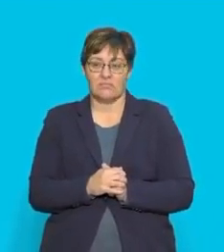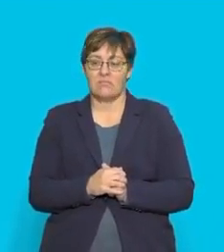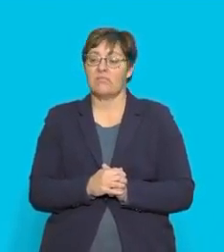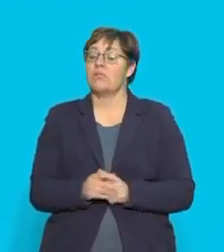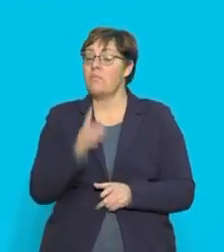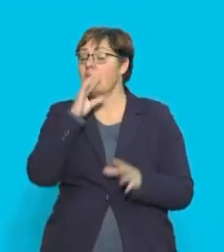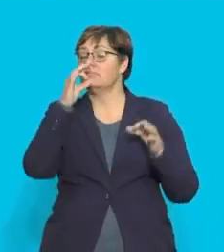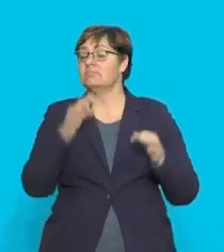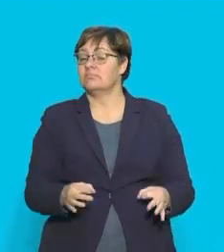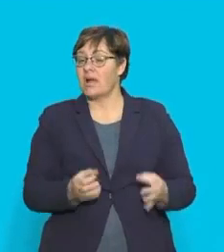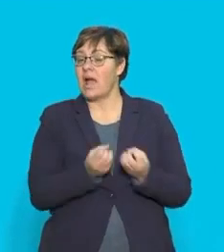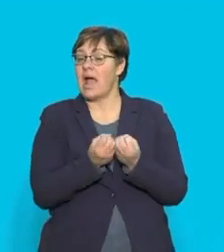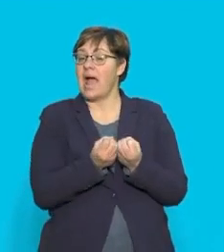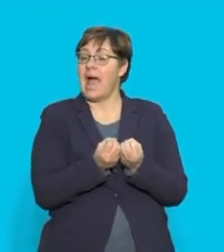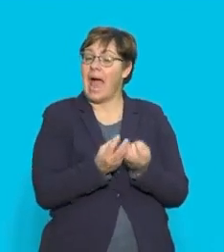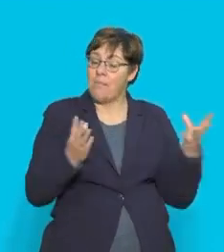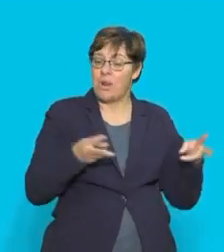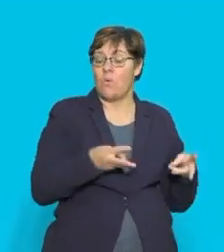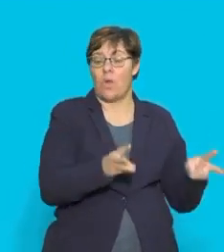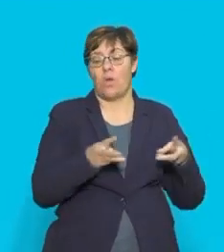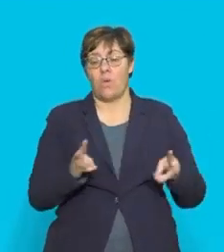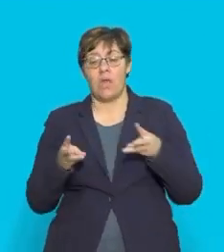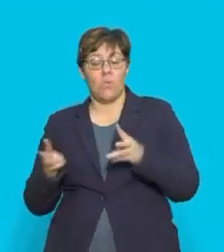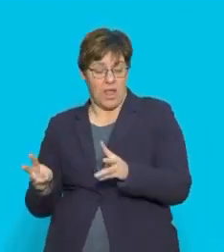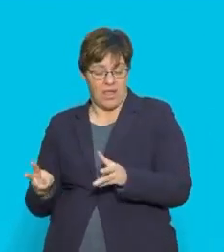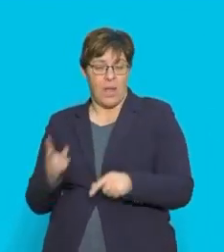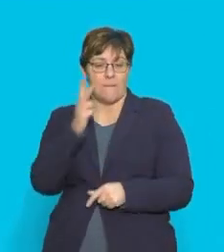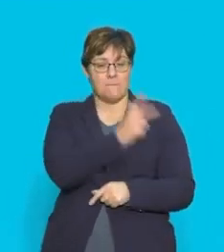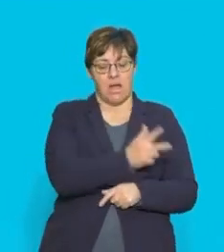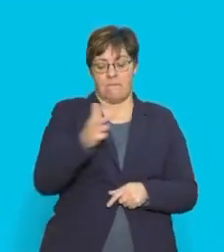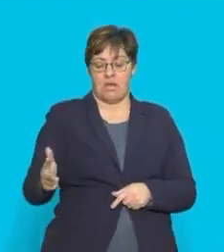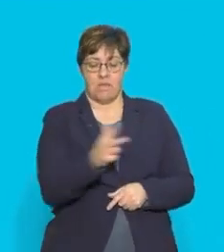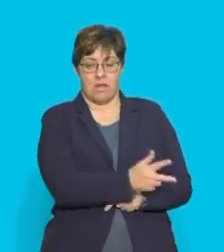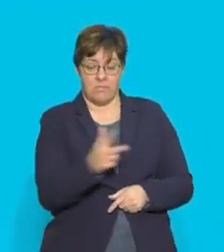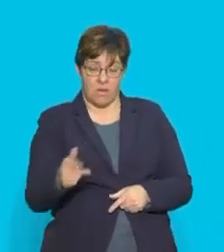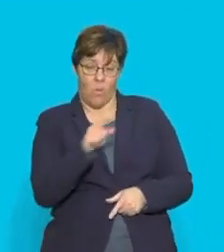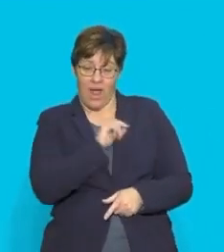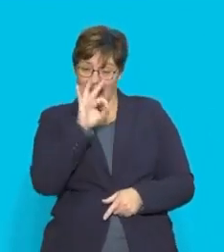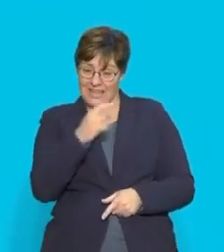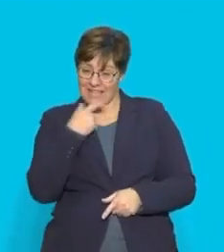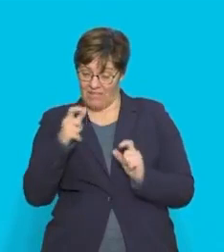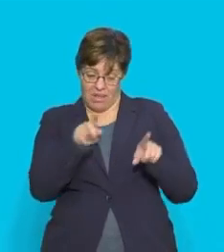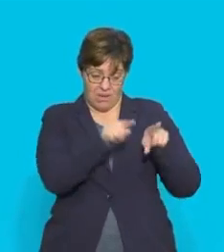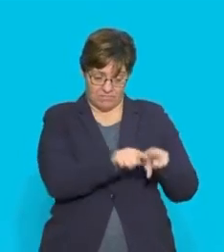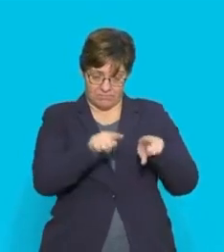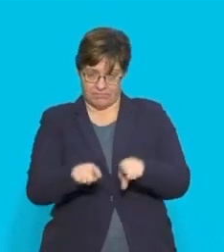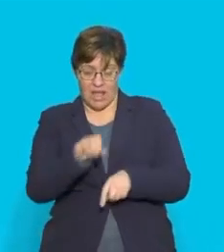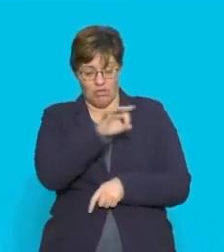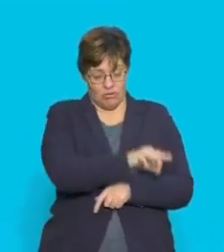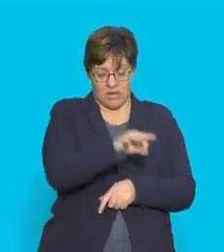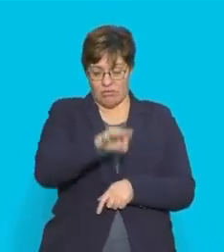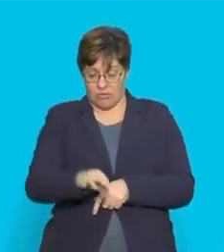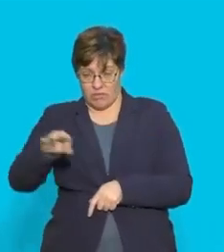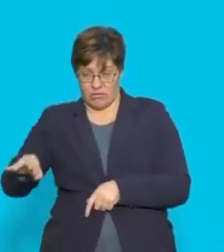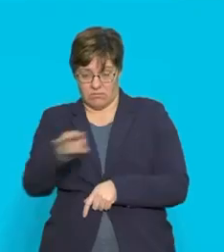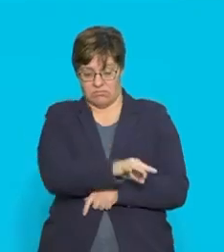many different ways the car must be parked. Okay, So now, what is this